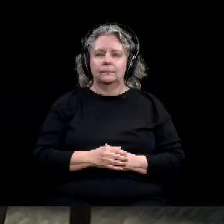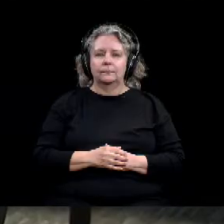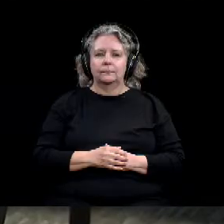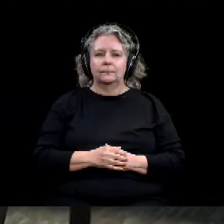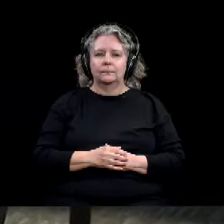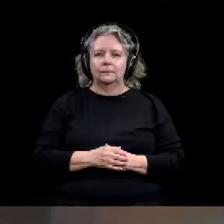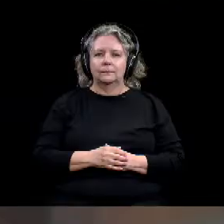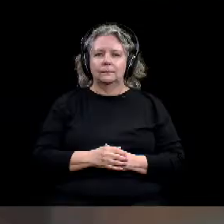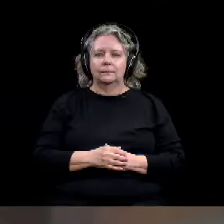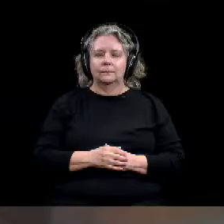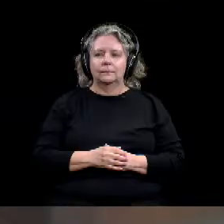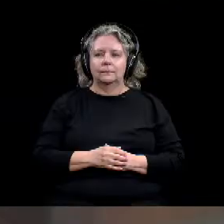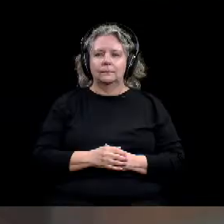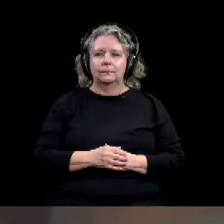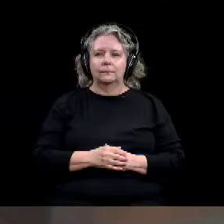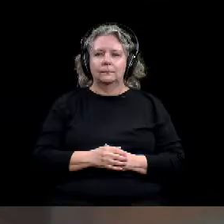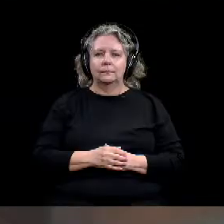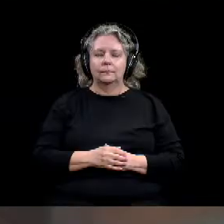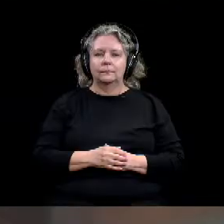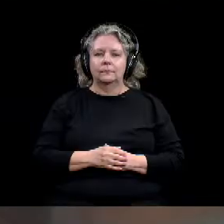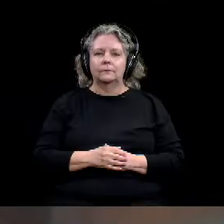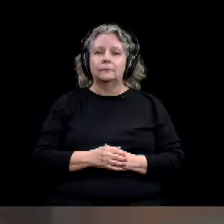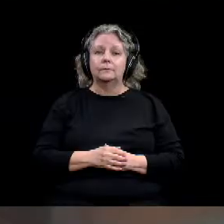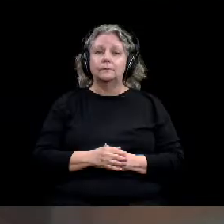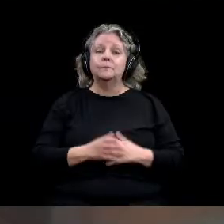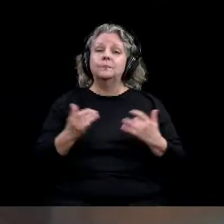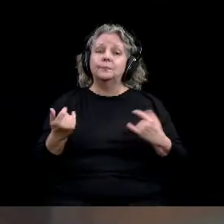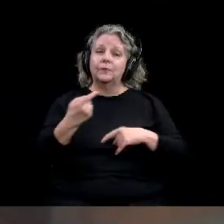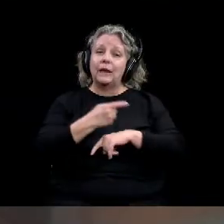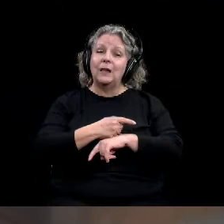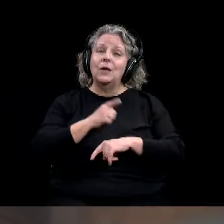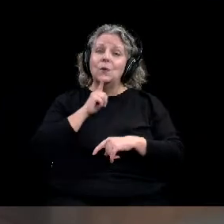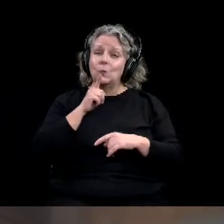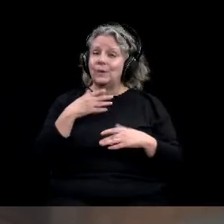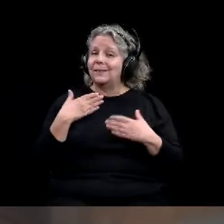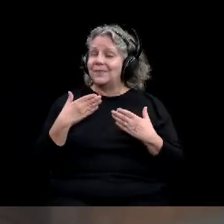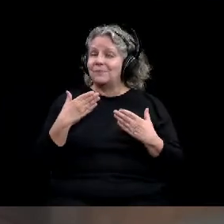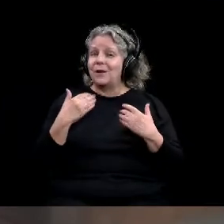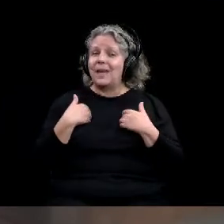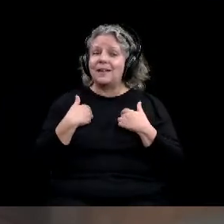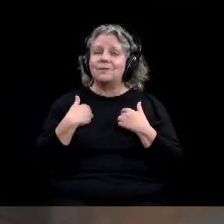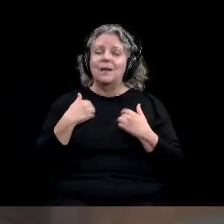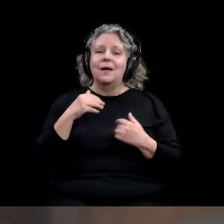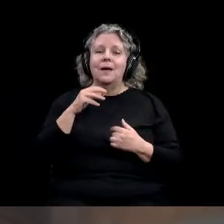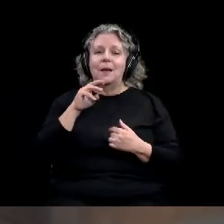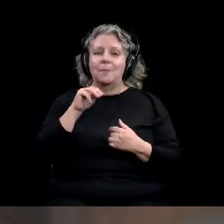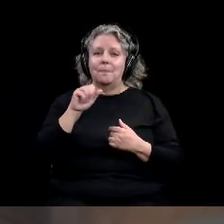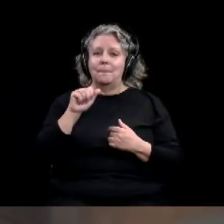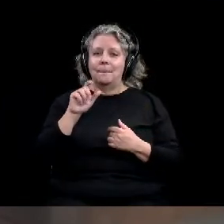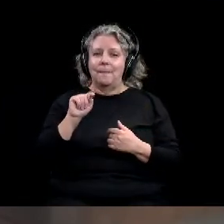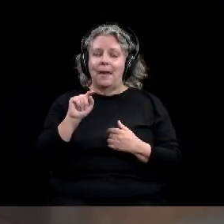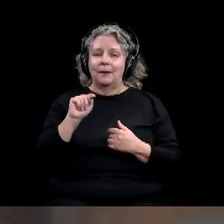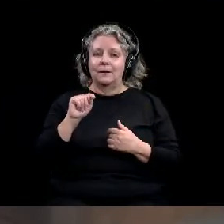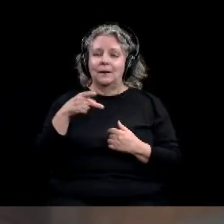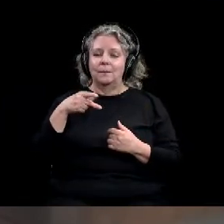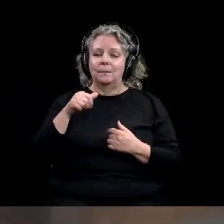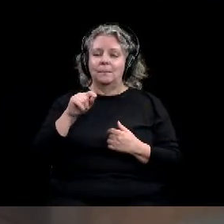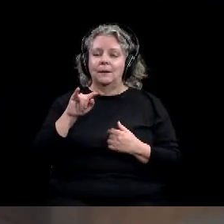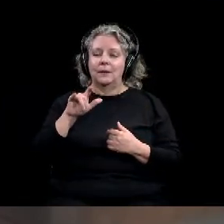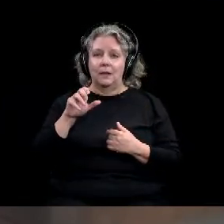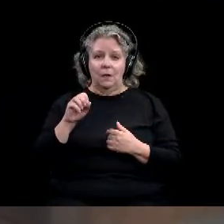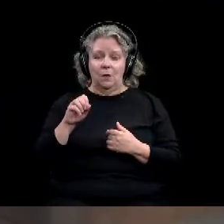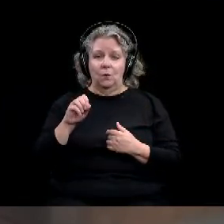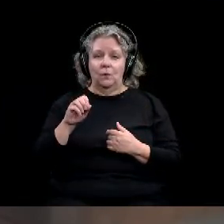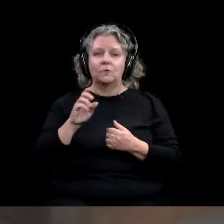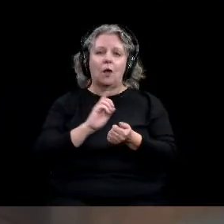Today, we're really thankful to have Dr. Matt Patillo joining us. Dr. Patillo can tell us a little bit